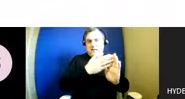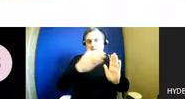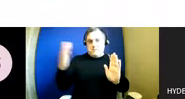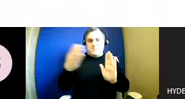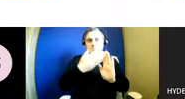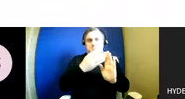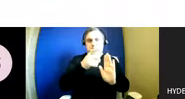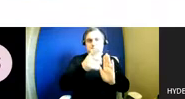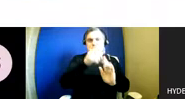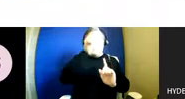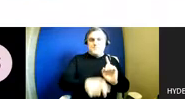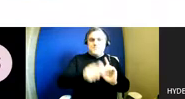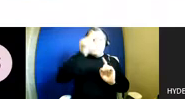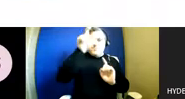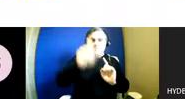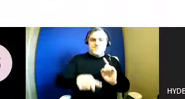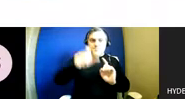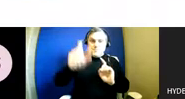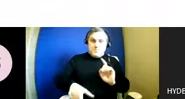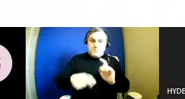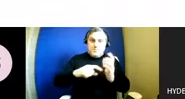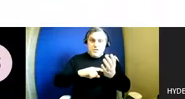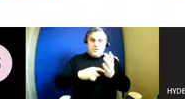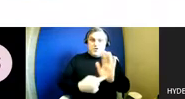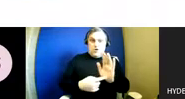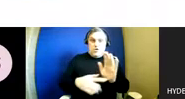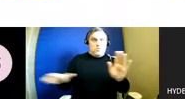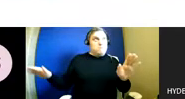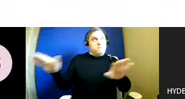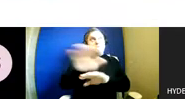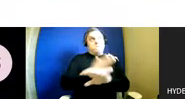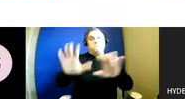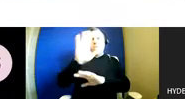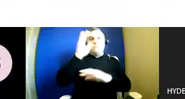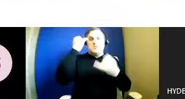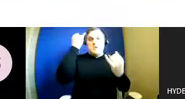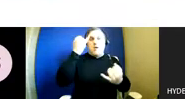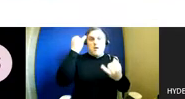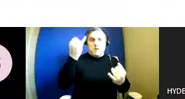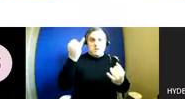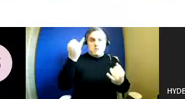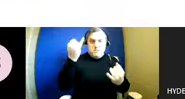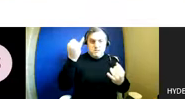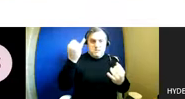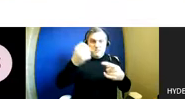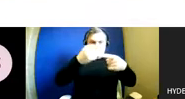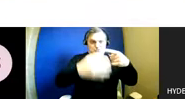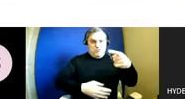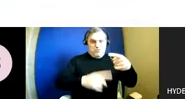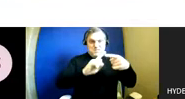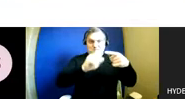table shows the cases across Derbyshire, broken down as you can